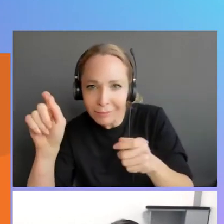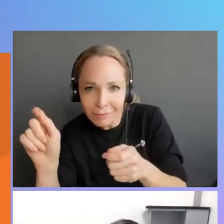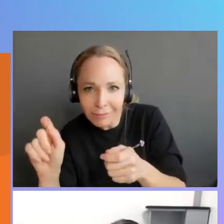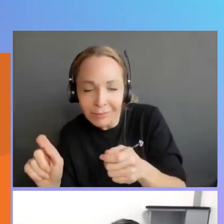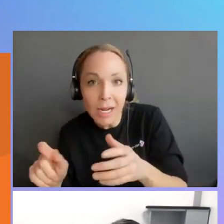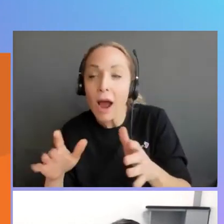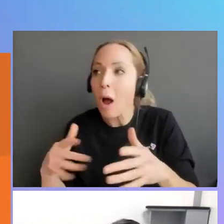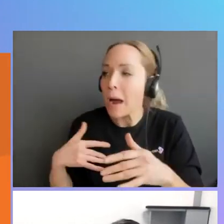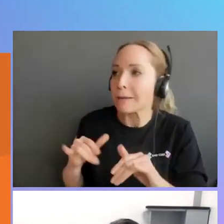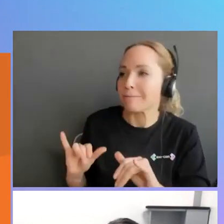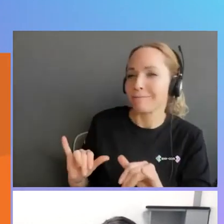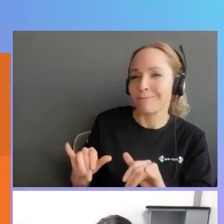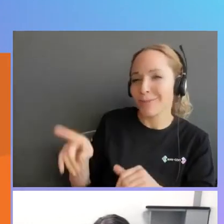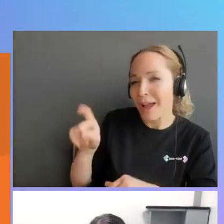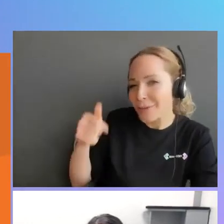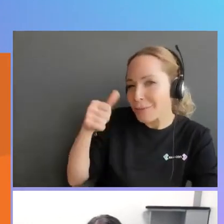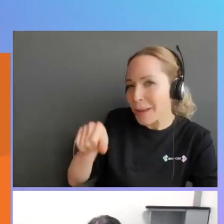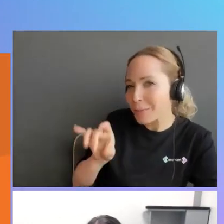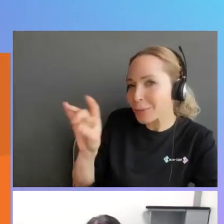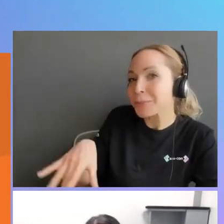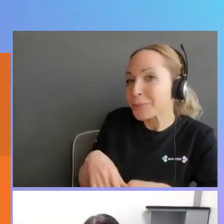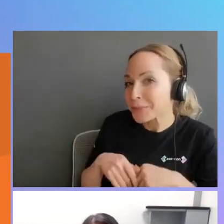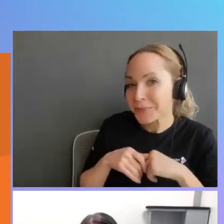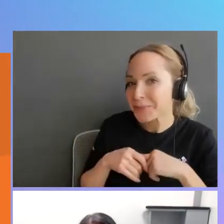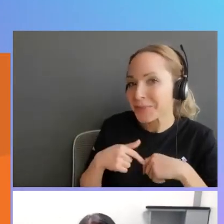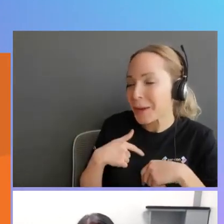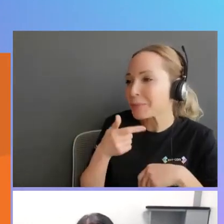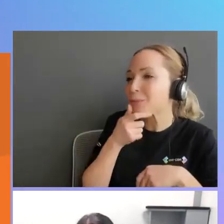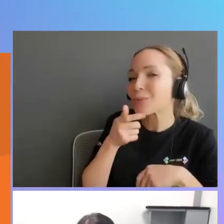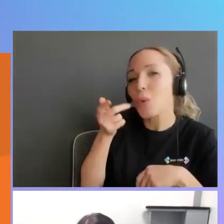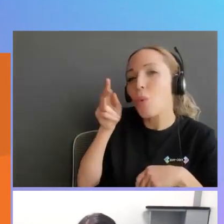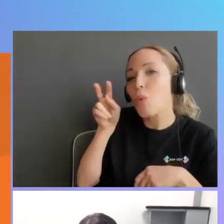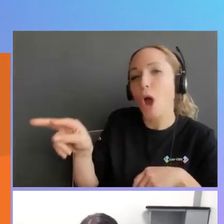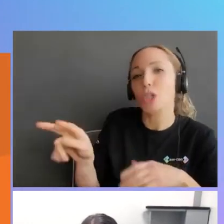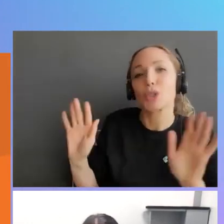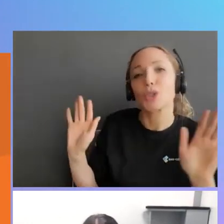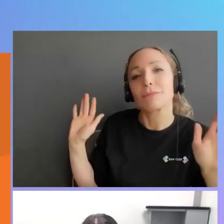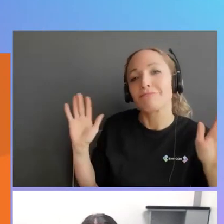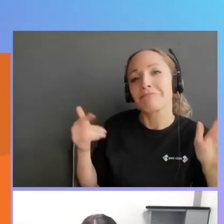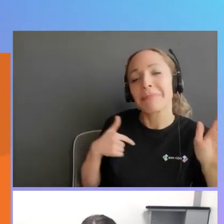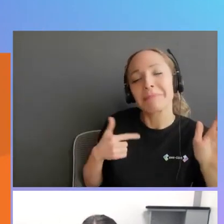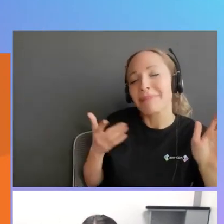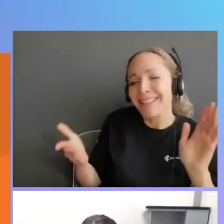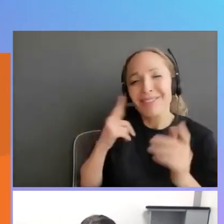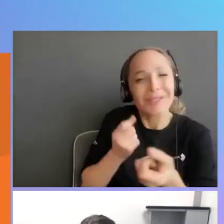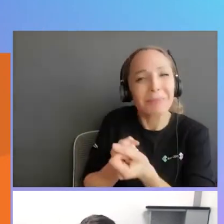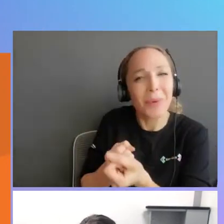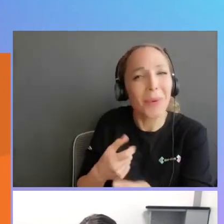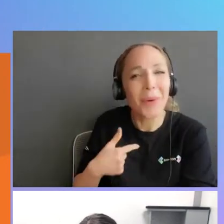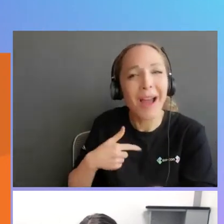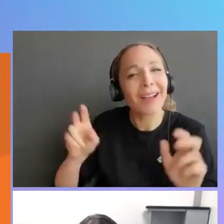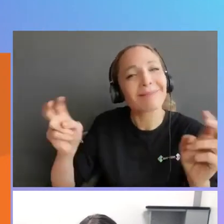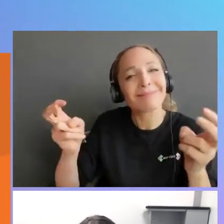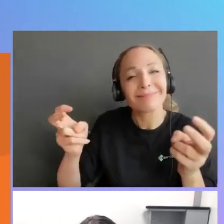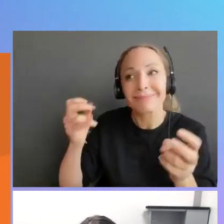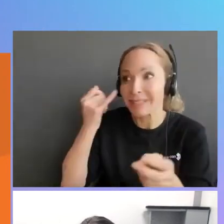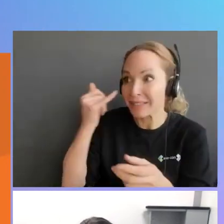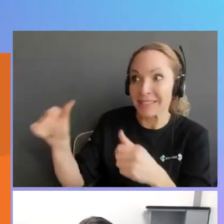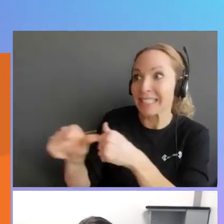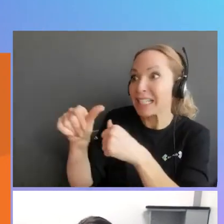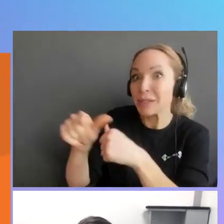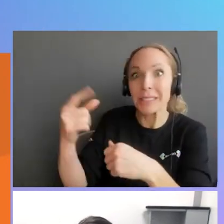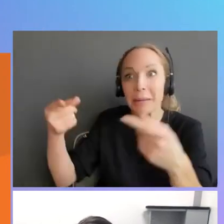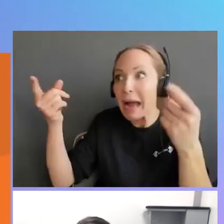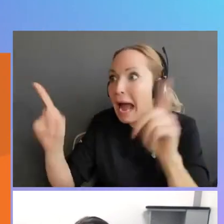That third level, the team leads and I just watch. I'm there to provide support. I'm there to be the safety net. not really